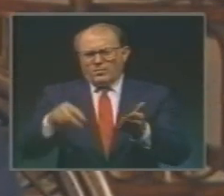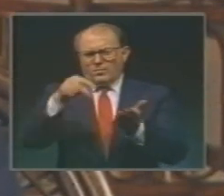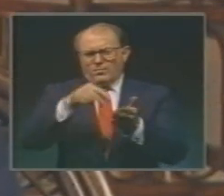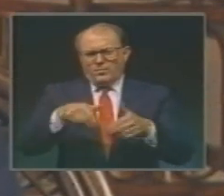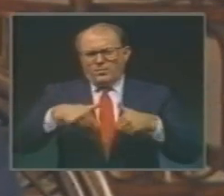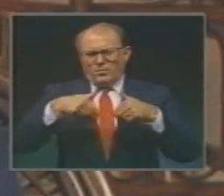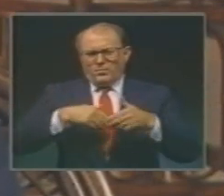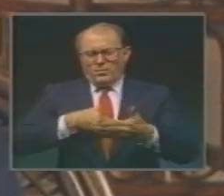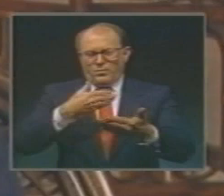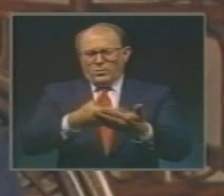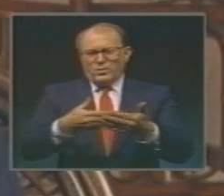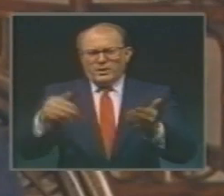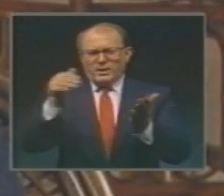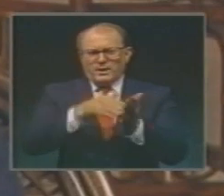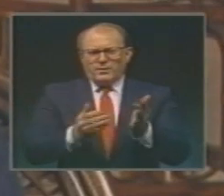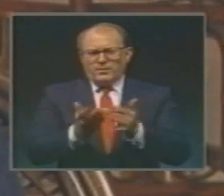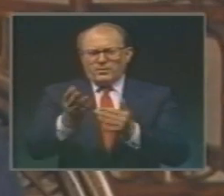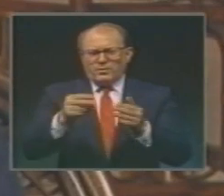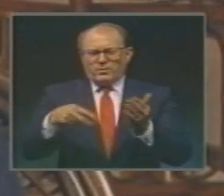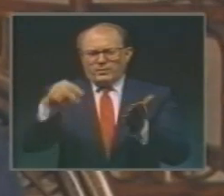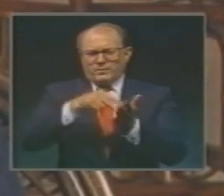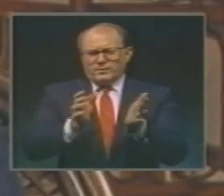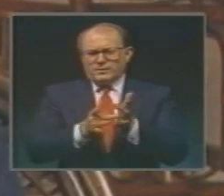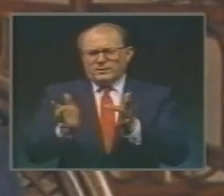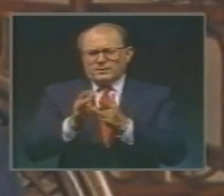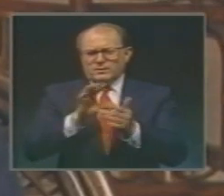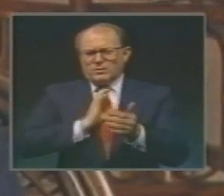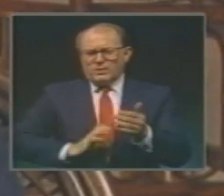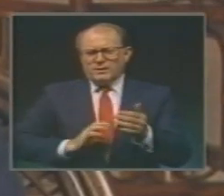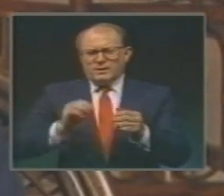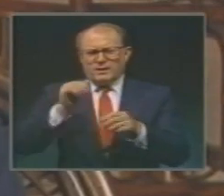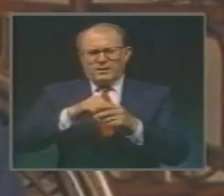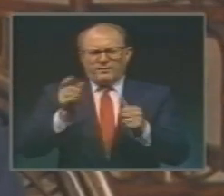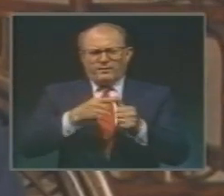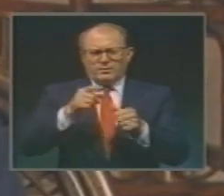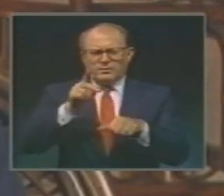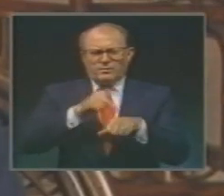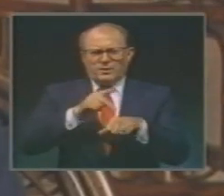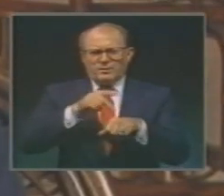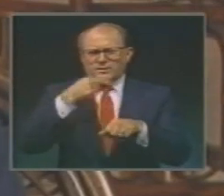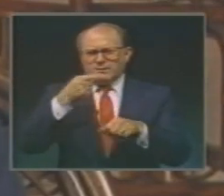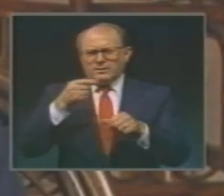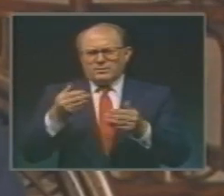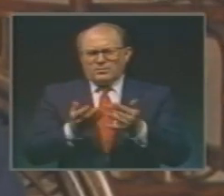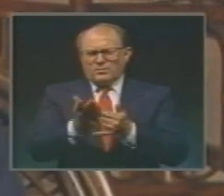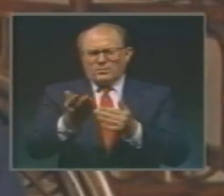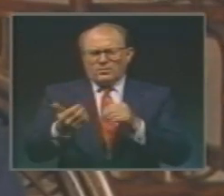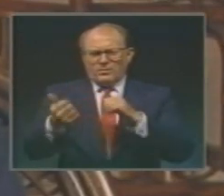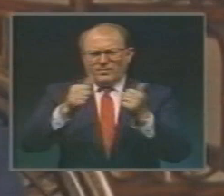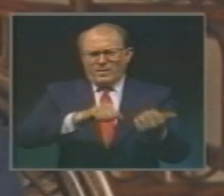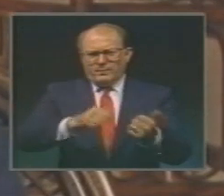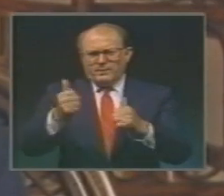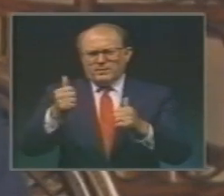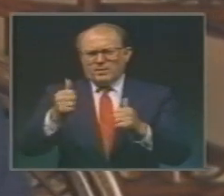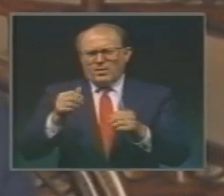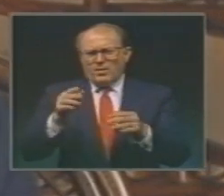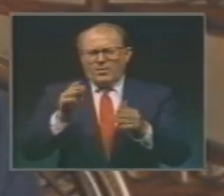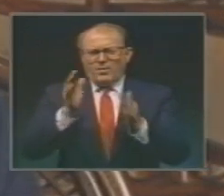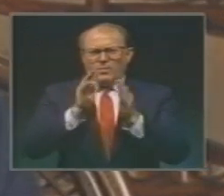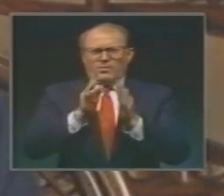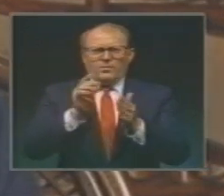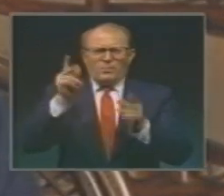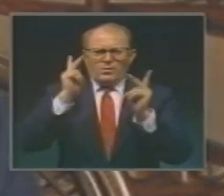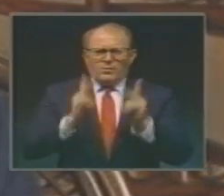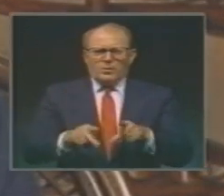then he explains it in 1 Peter 3:21, where he says, by baptism, a person appeals to